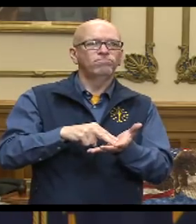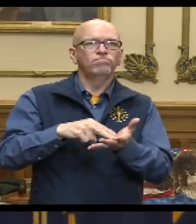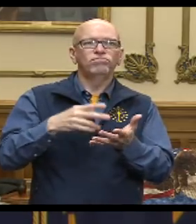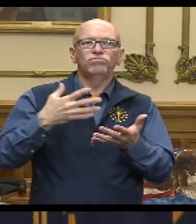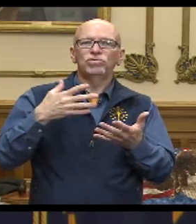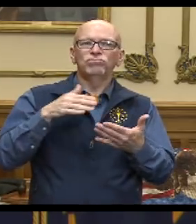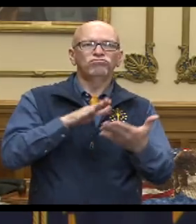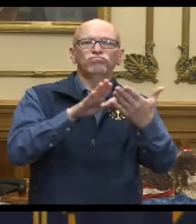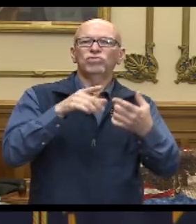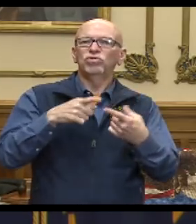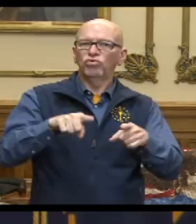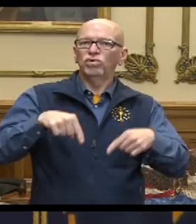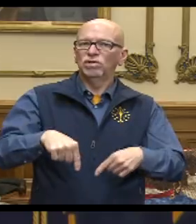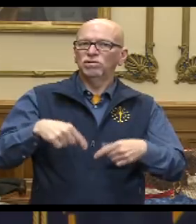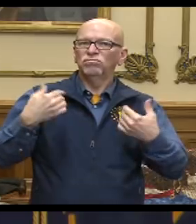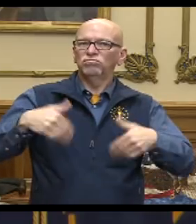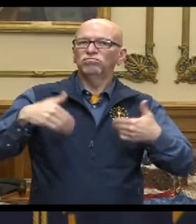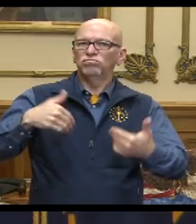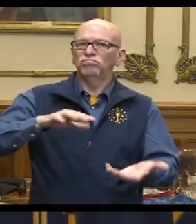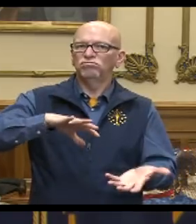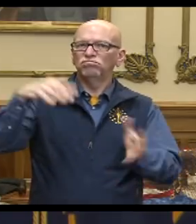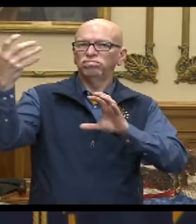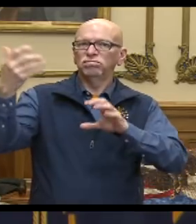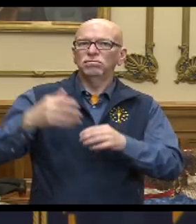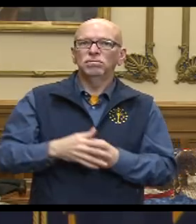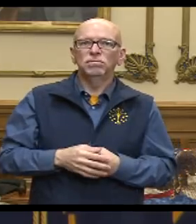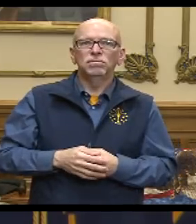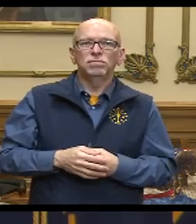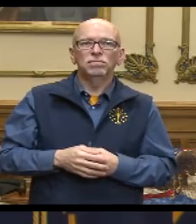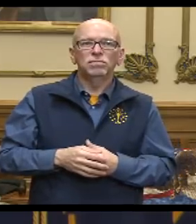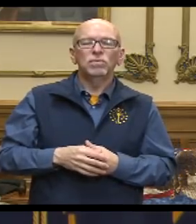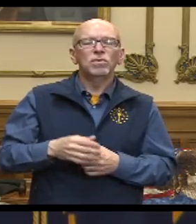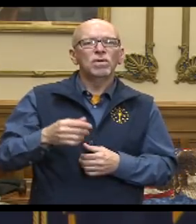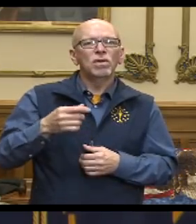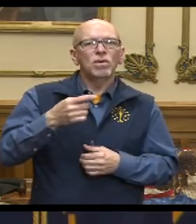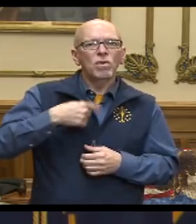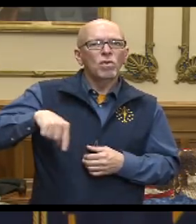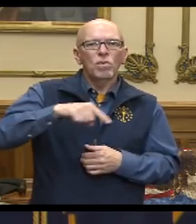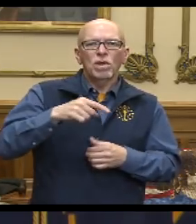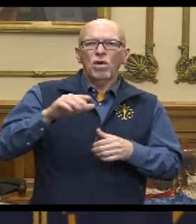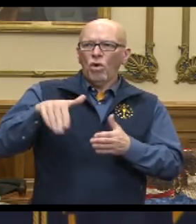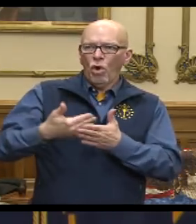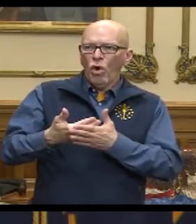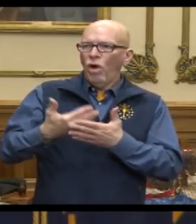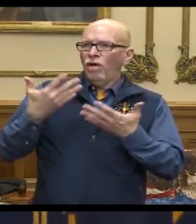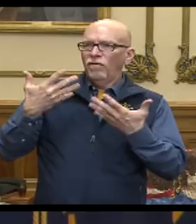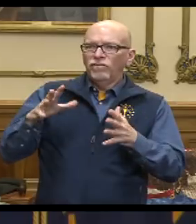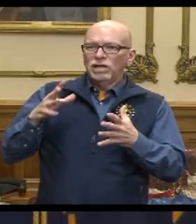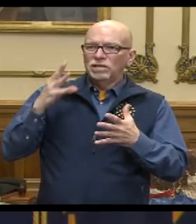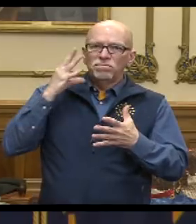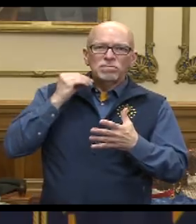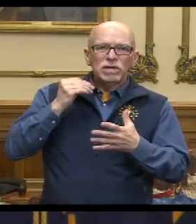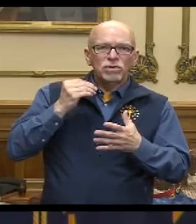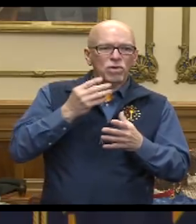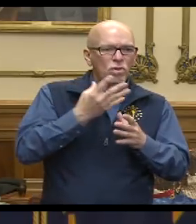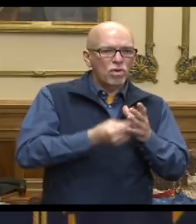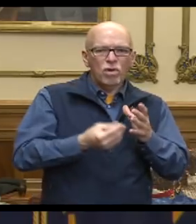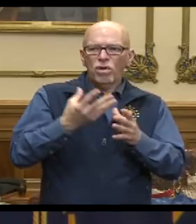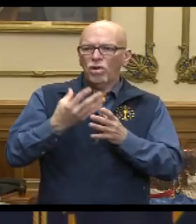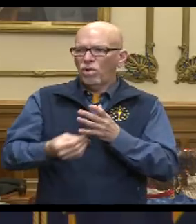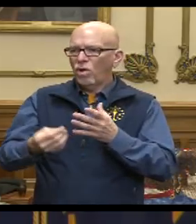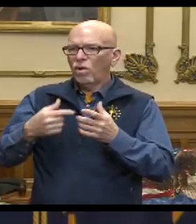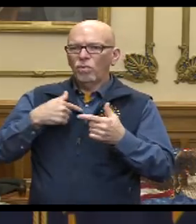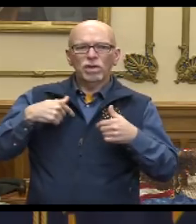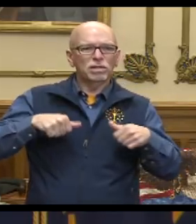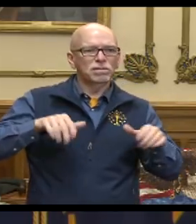this crisis. At a time when we all have been touched by such loss, we have